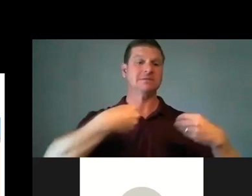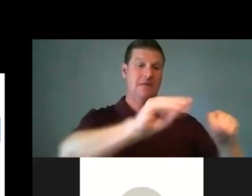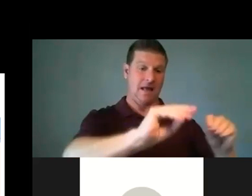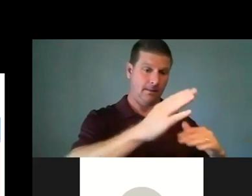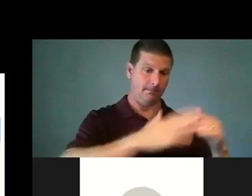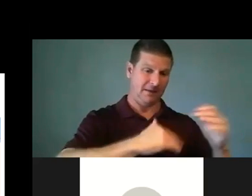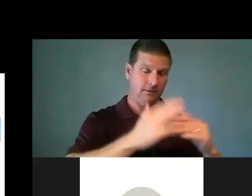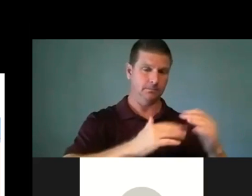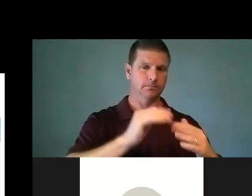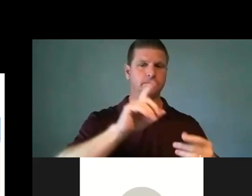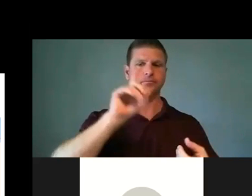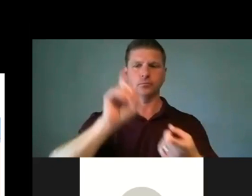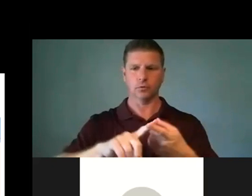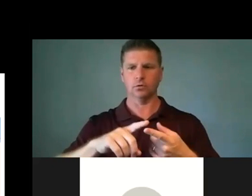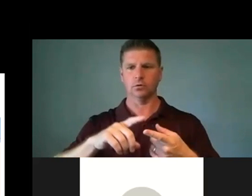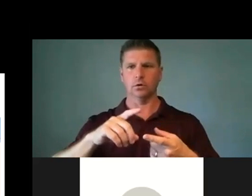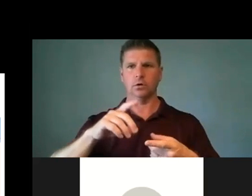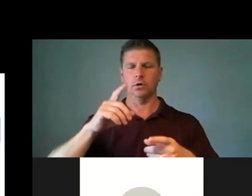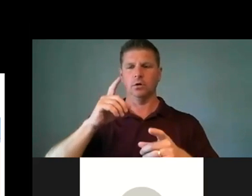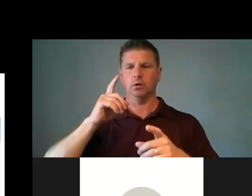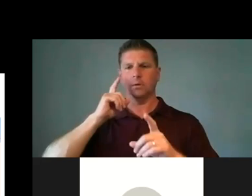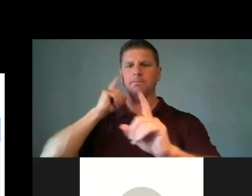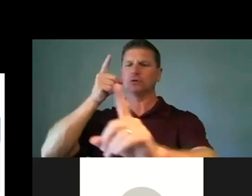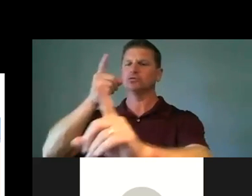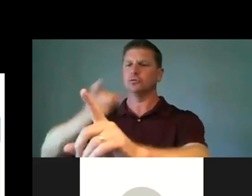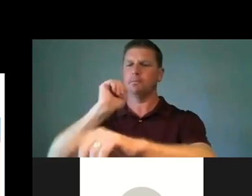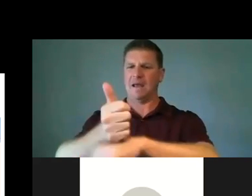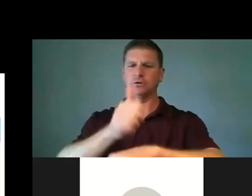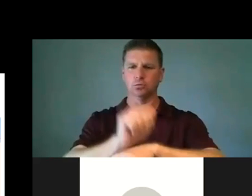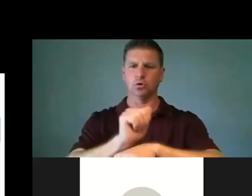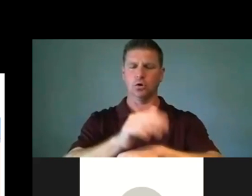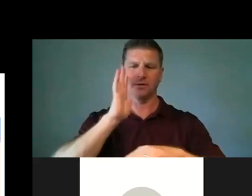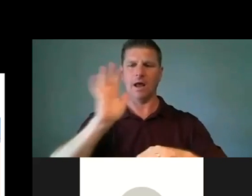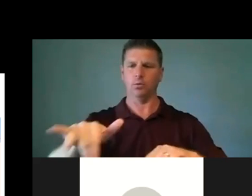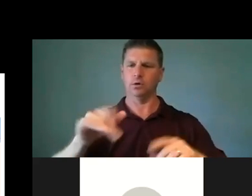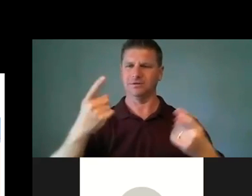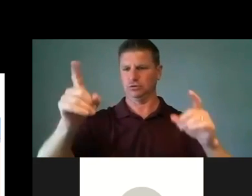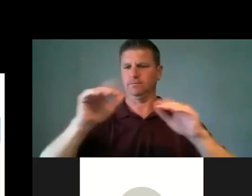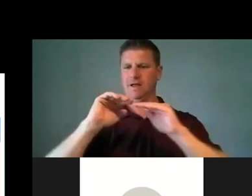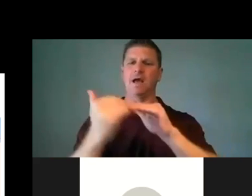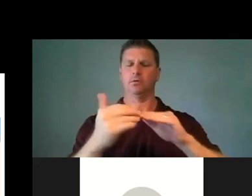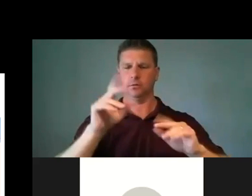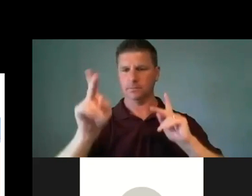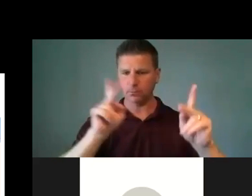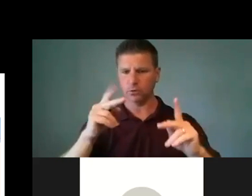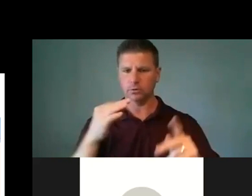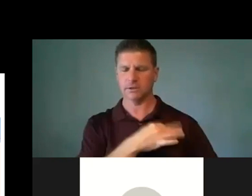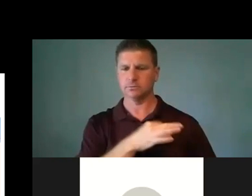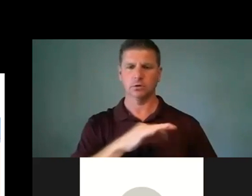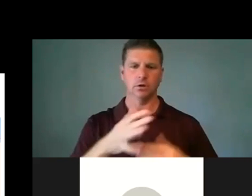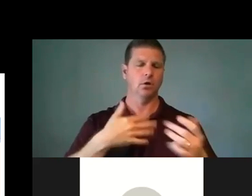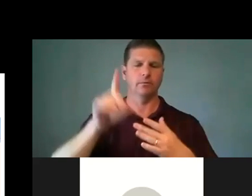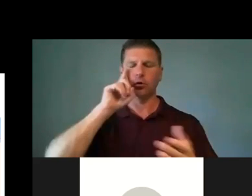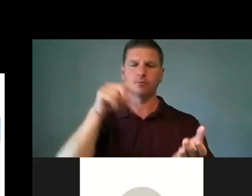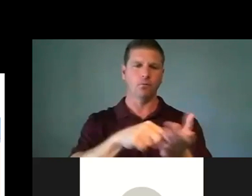building to mission-based work that will achieve equity for the people of Pittsburgh, either in the realm of affordable